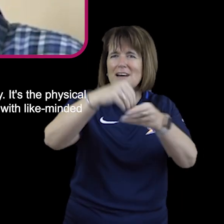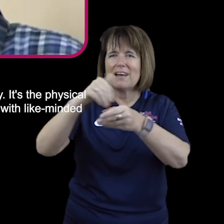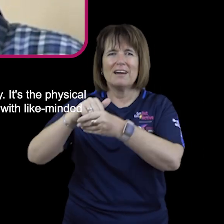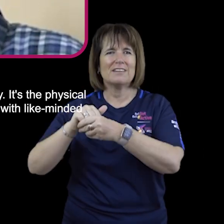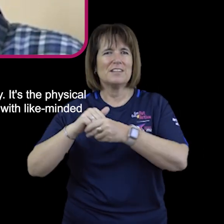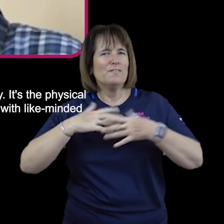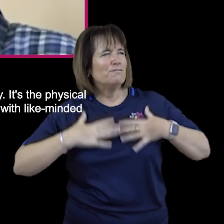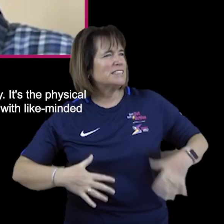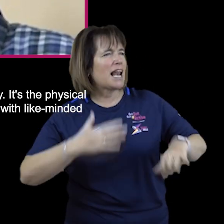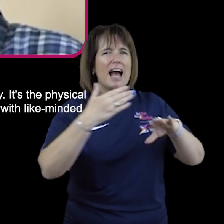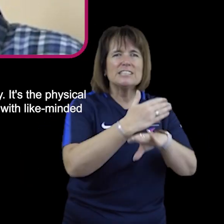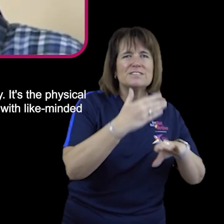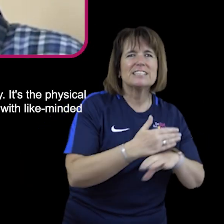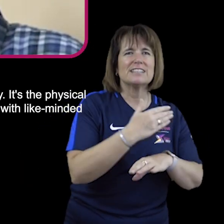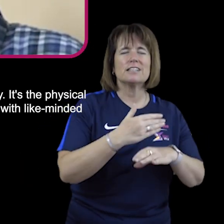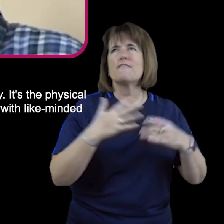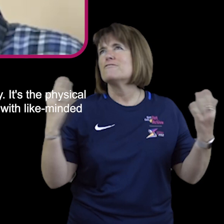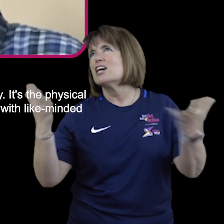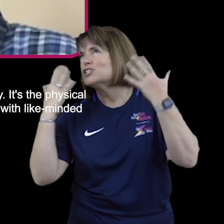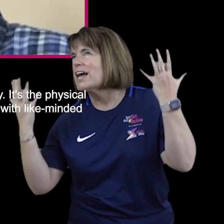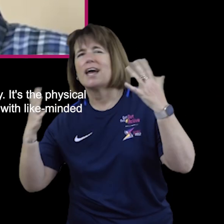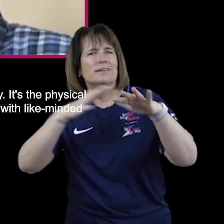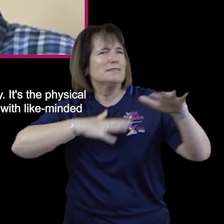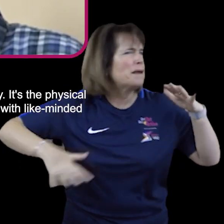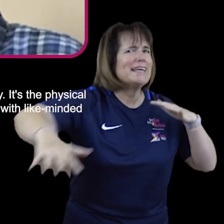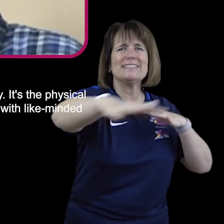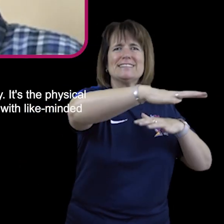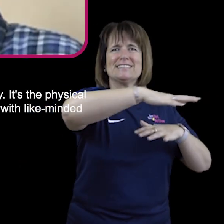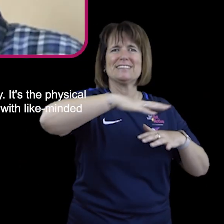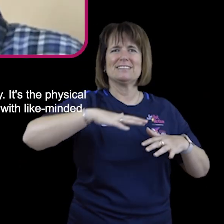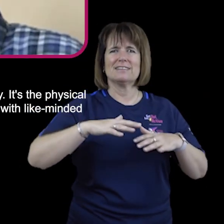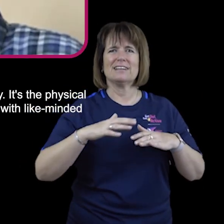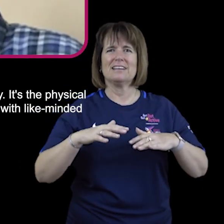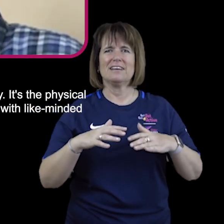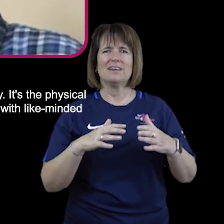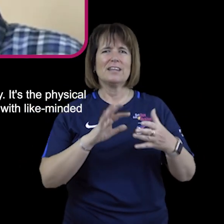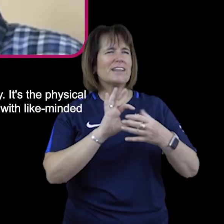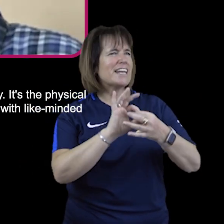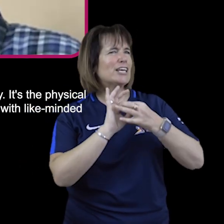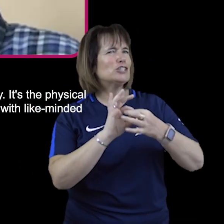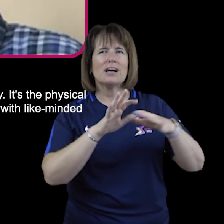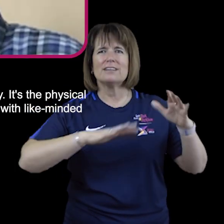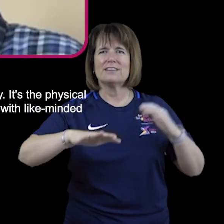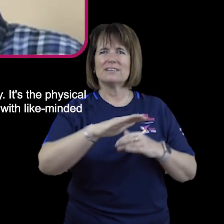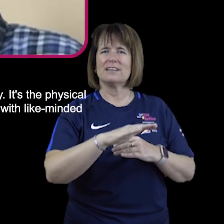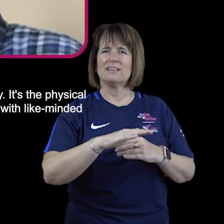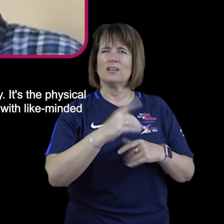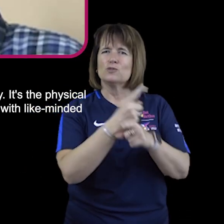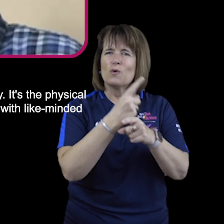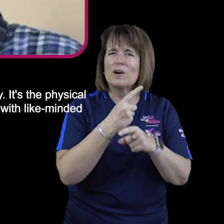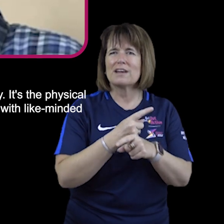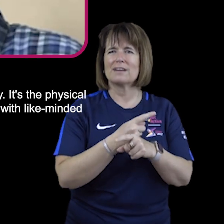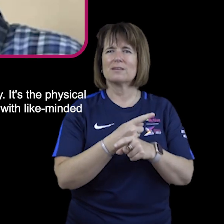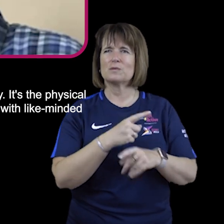kind of club, because there are so many components, Andy. You know, it's the physical activity, it's the space, it's